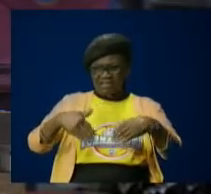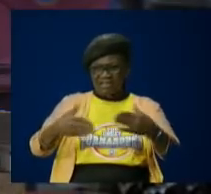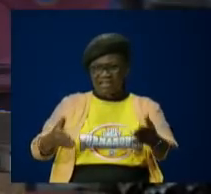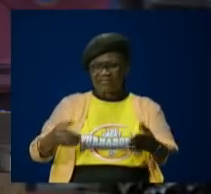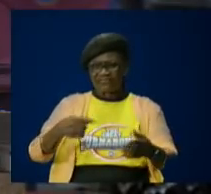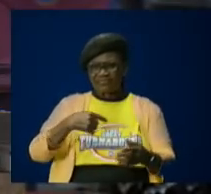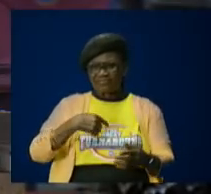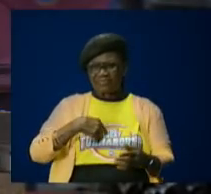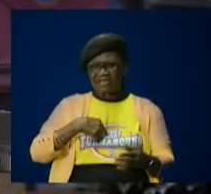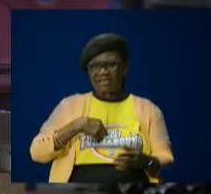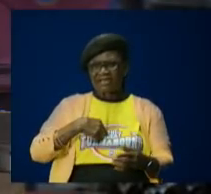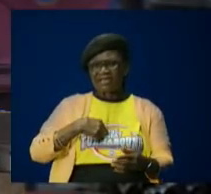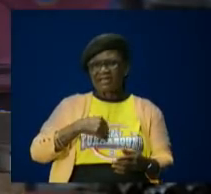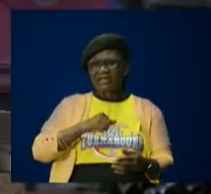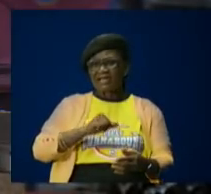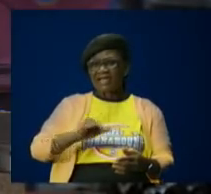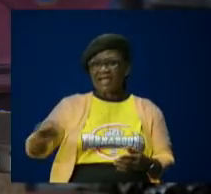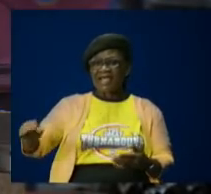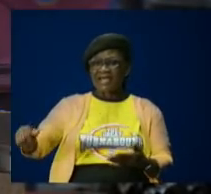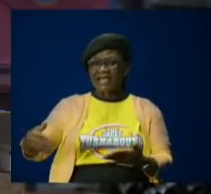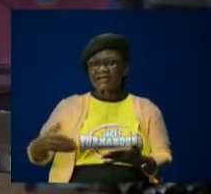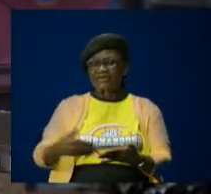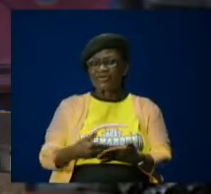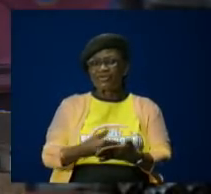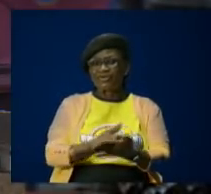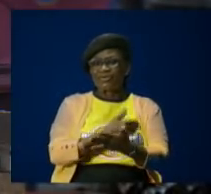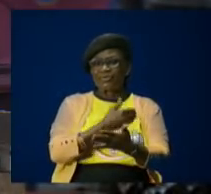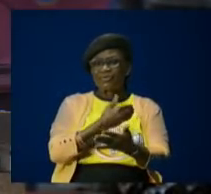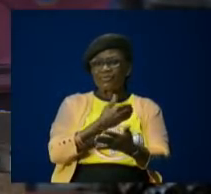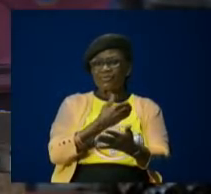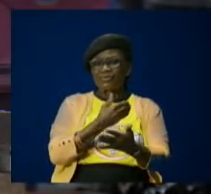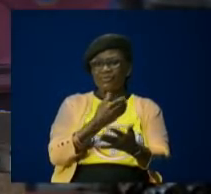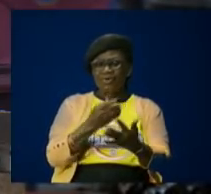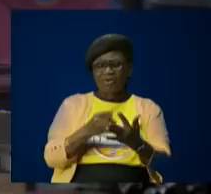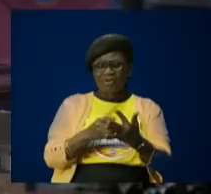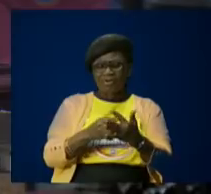a brand new beginning